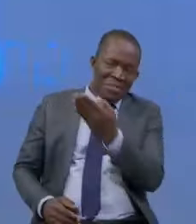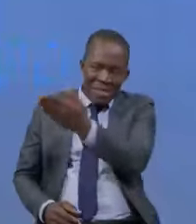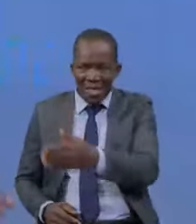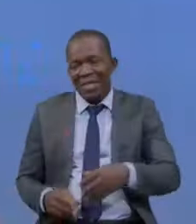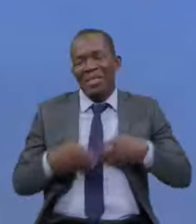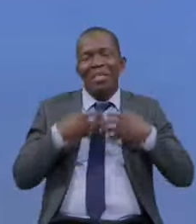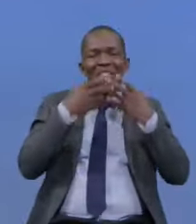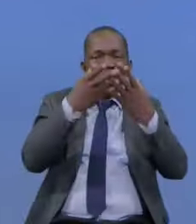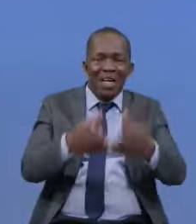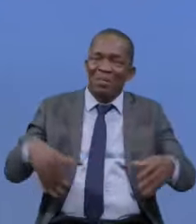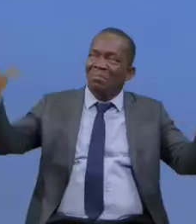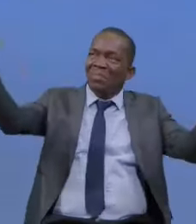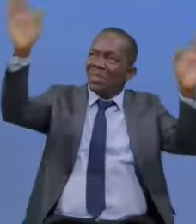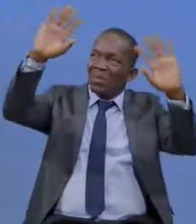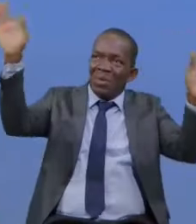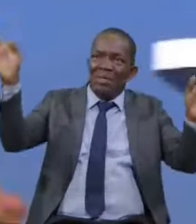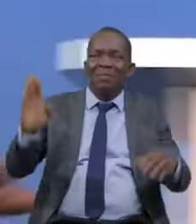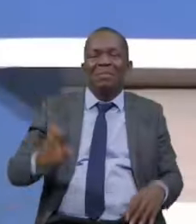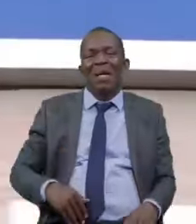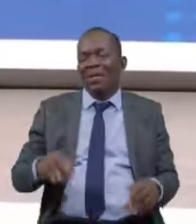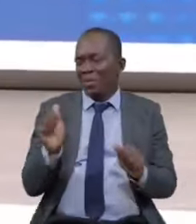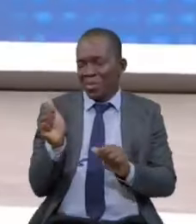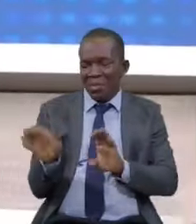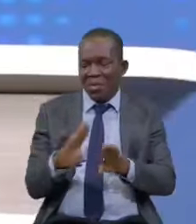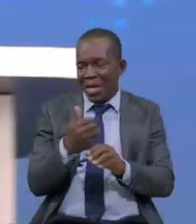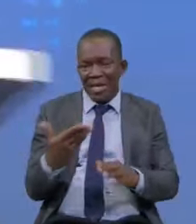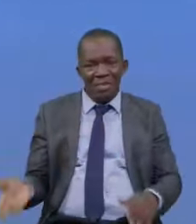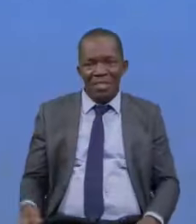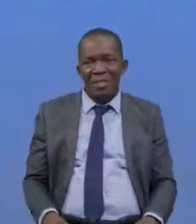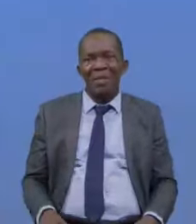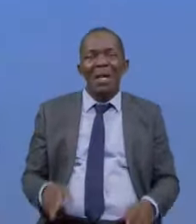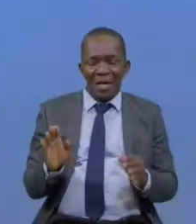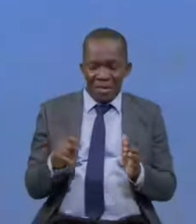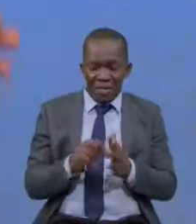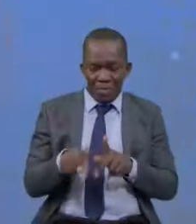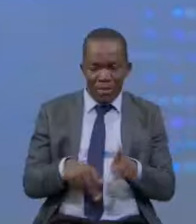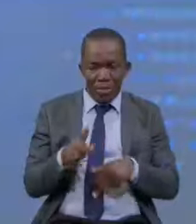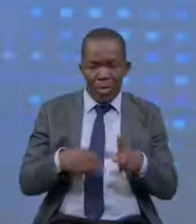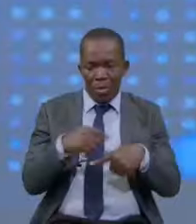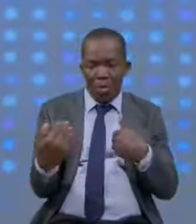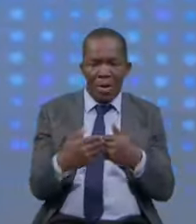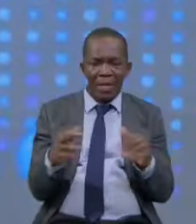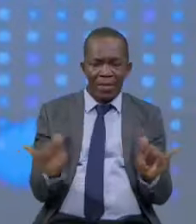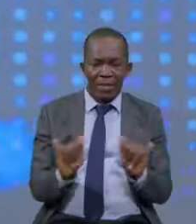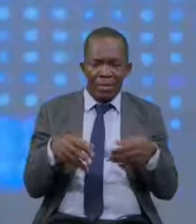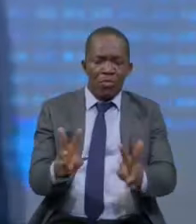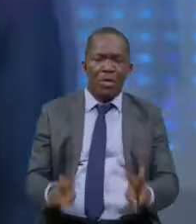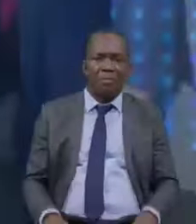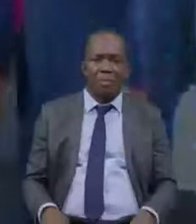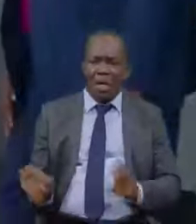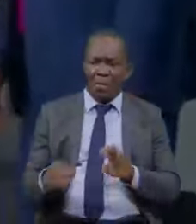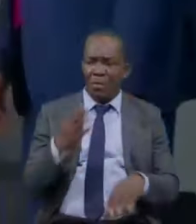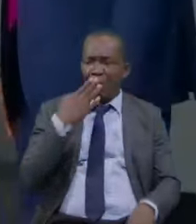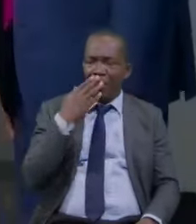do everything, but they still go back and they do the same dumb things they've ever done. They're not being